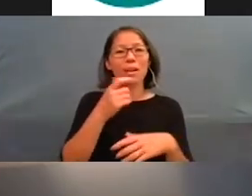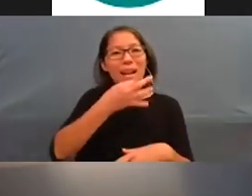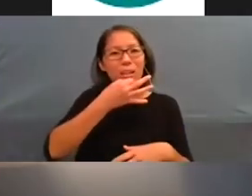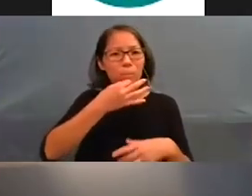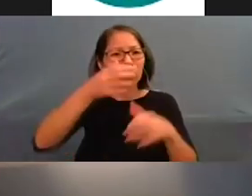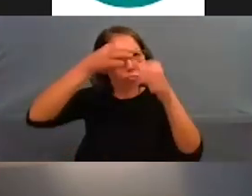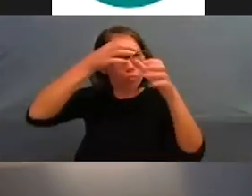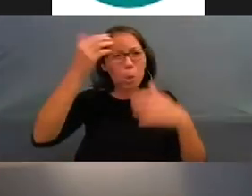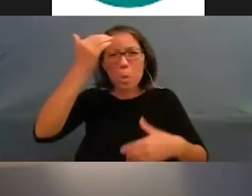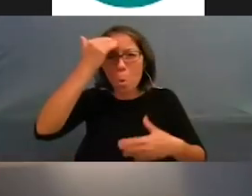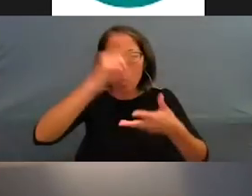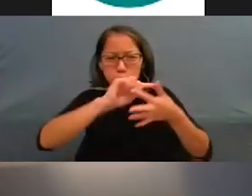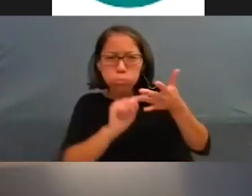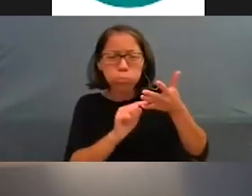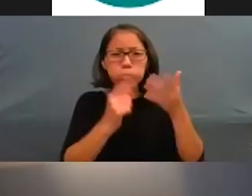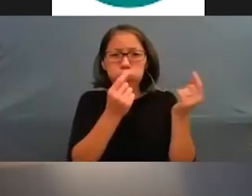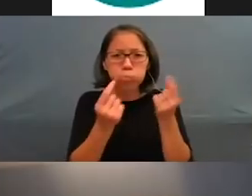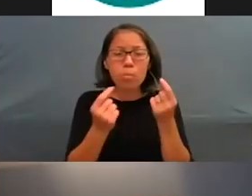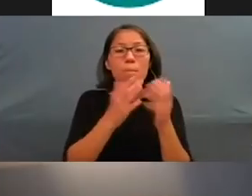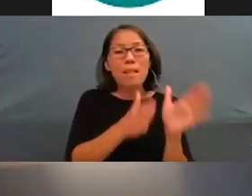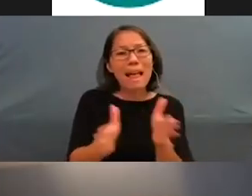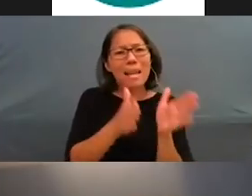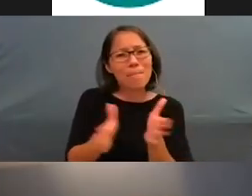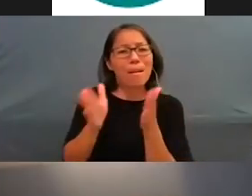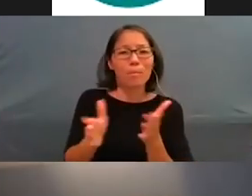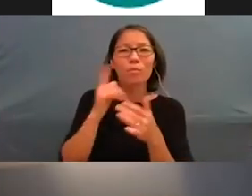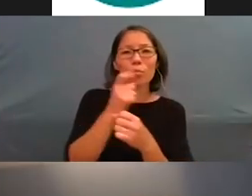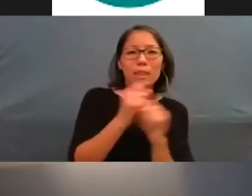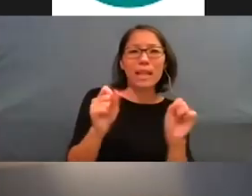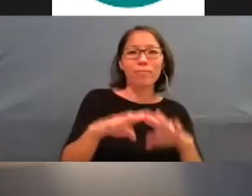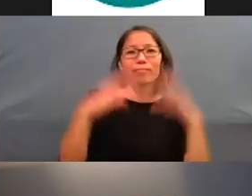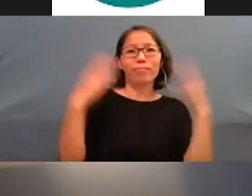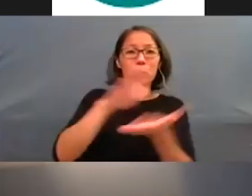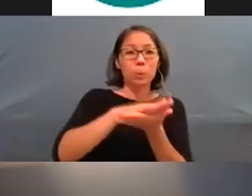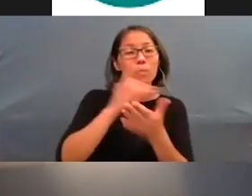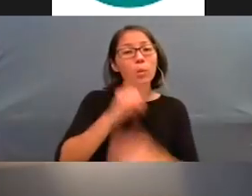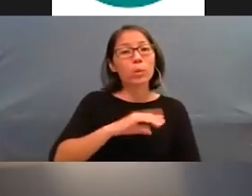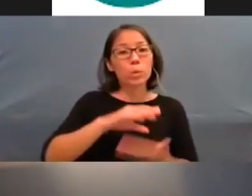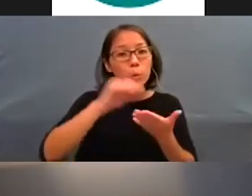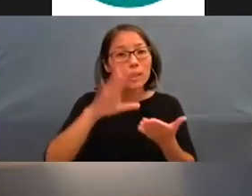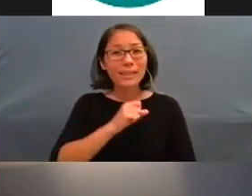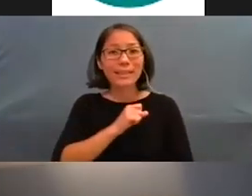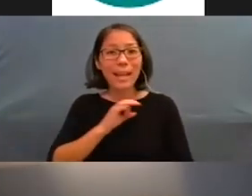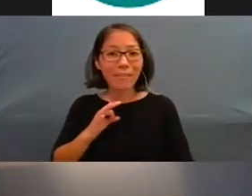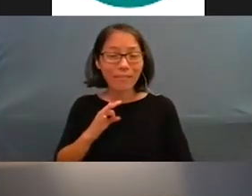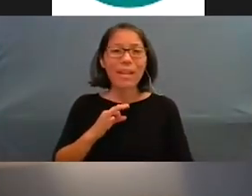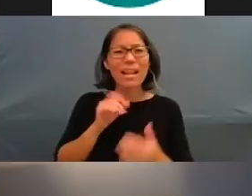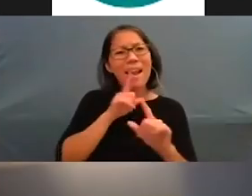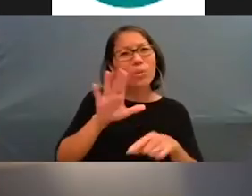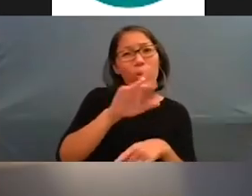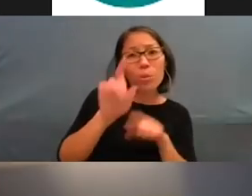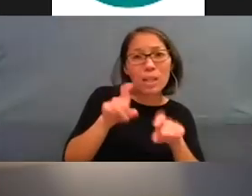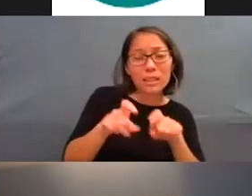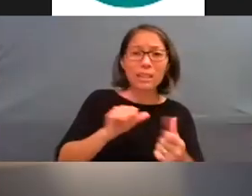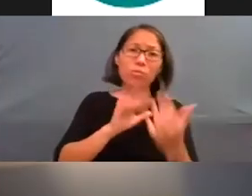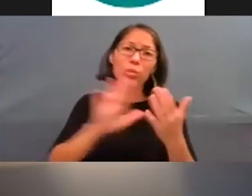months to plan a safe reopening of schools for our students and staff and to answer your question and address your concerns. As you all know by